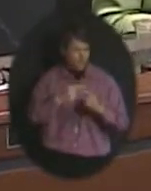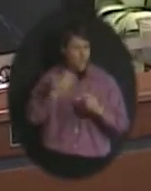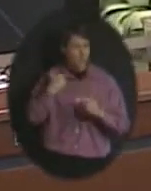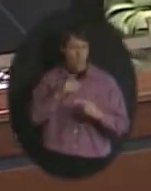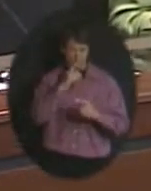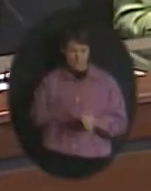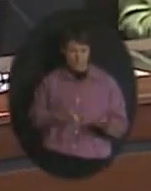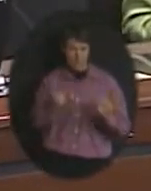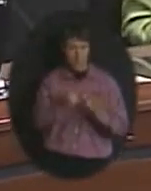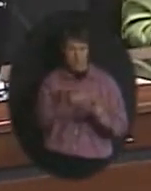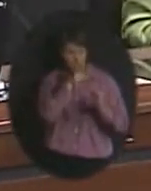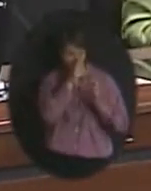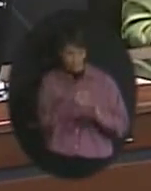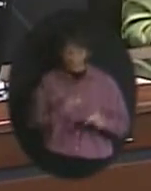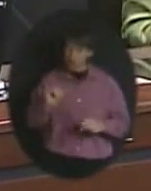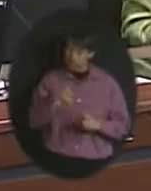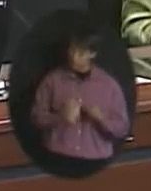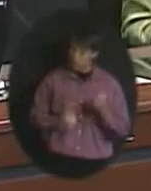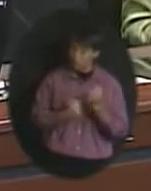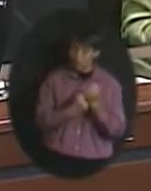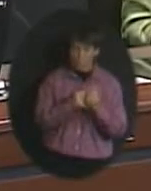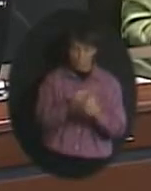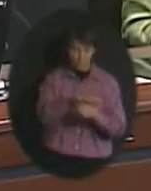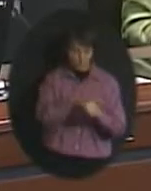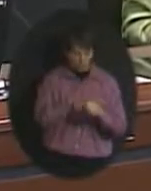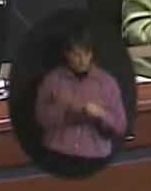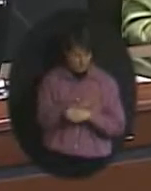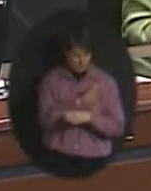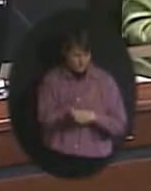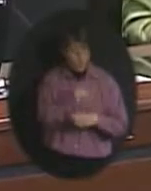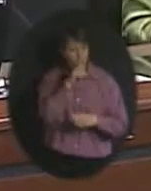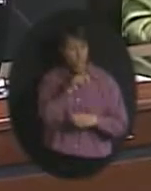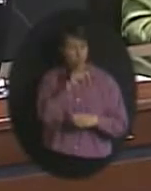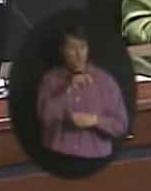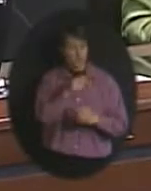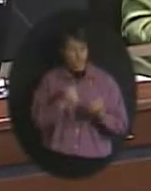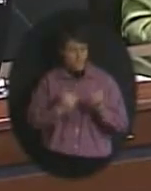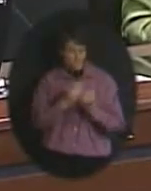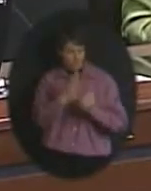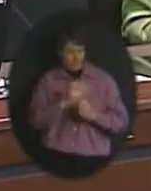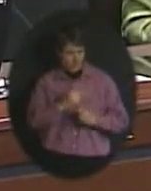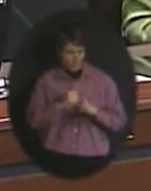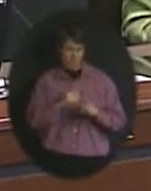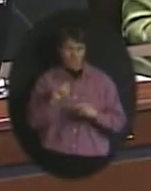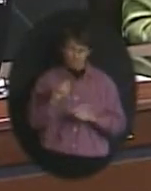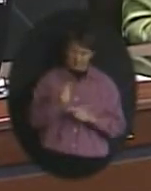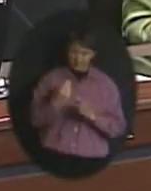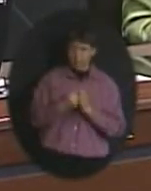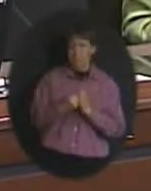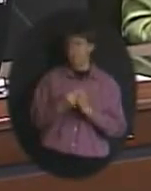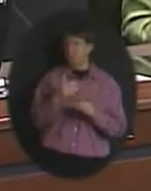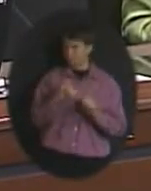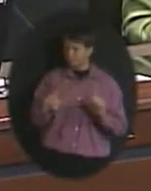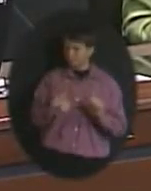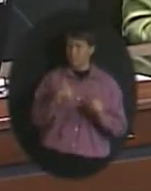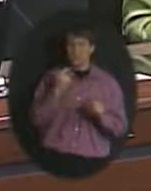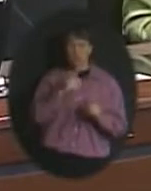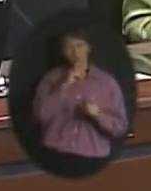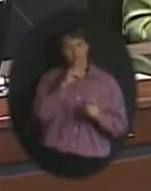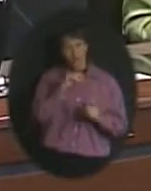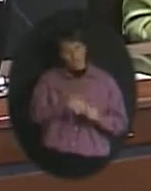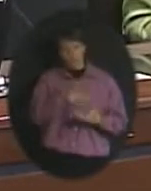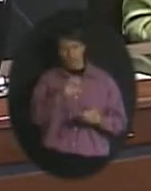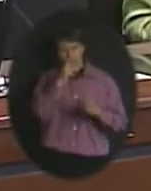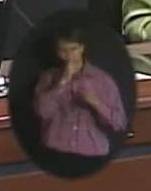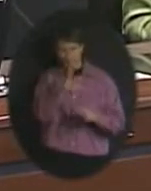it is to recognize and also support our local businesses that actually support us back with taxpaying money and things such as that. So I do want to just recognize